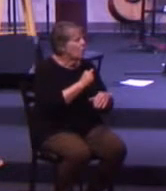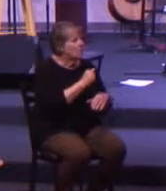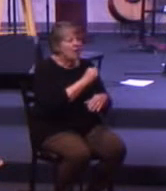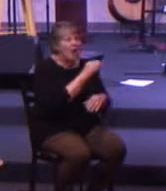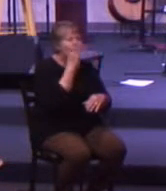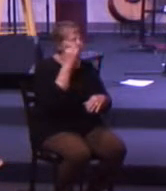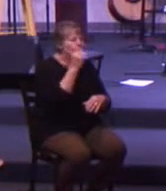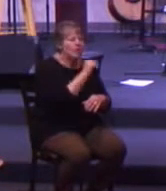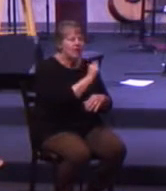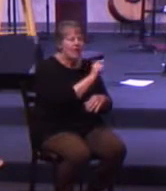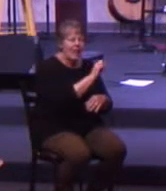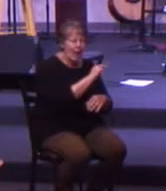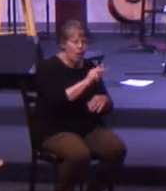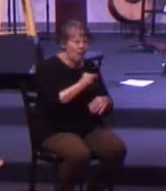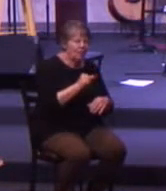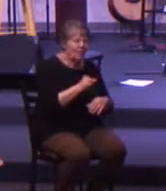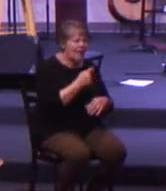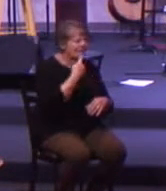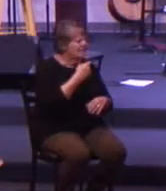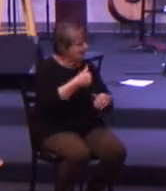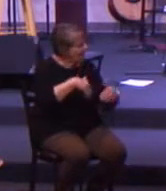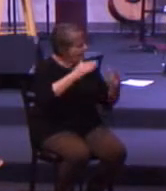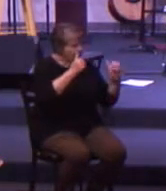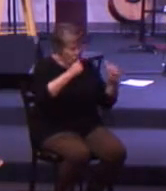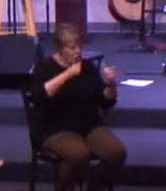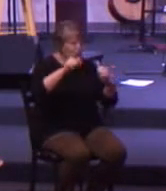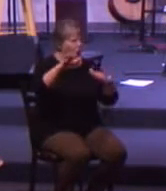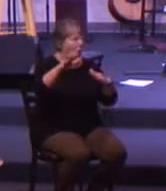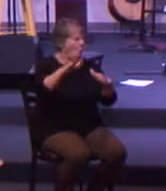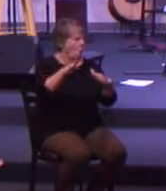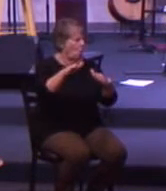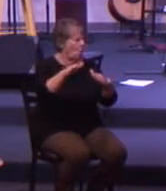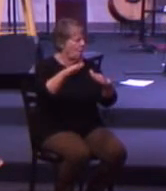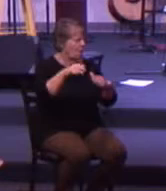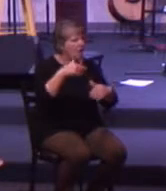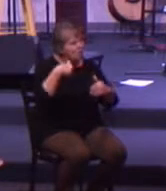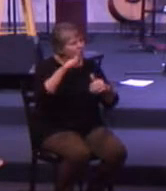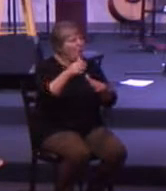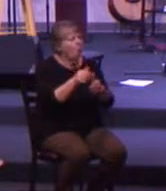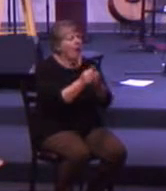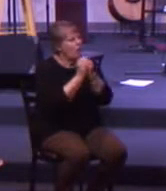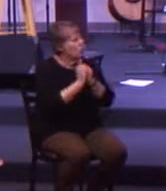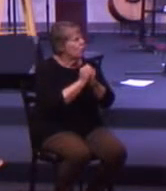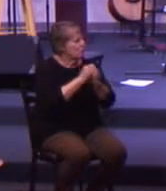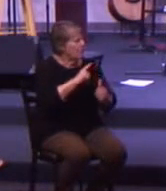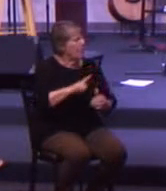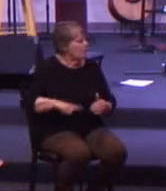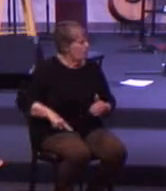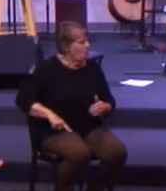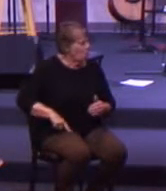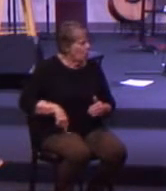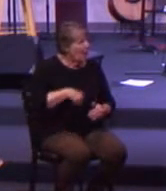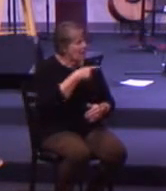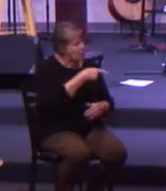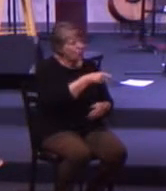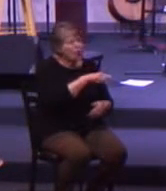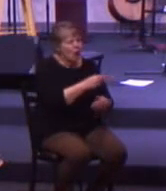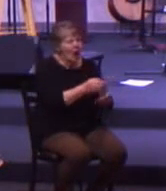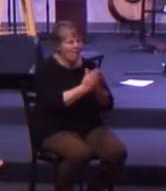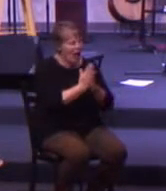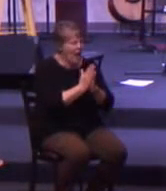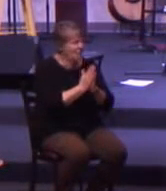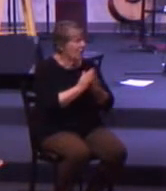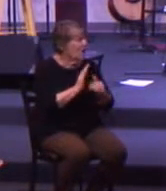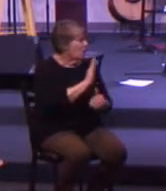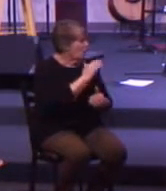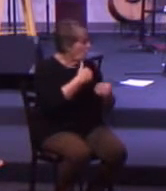people, you and the Israelites. Go worship the Lord as you have requested. Take your